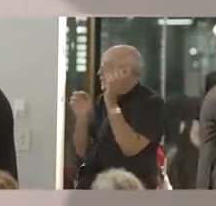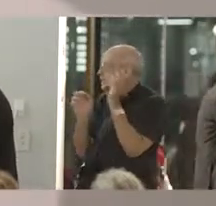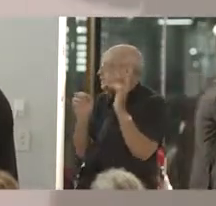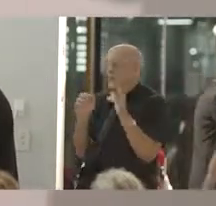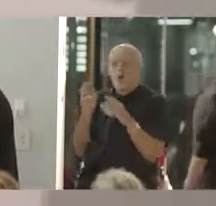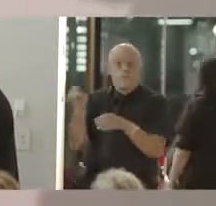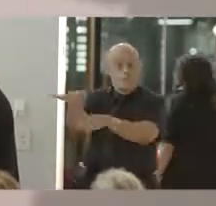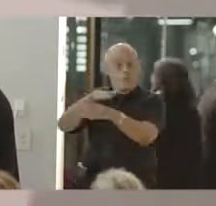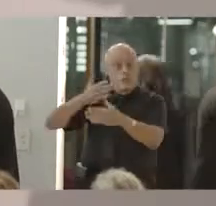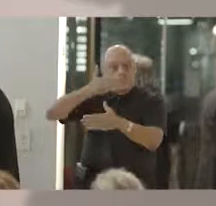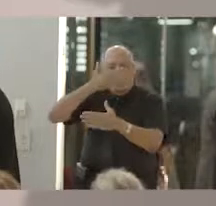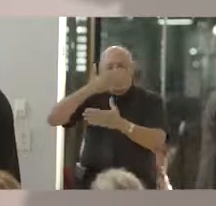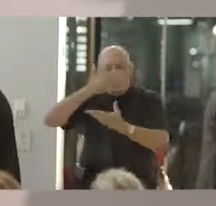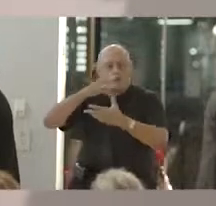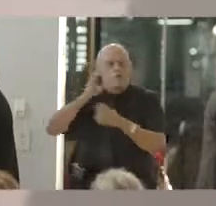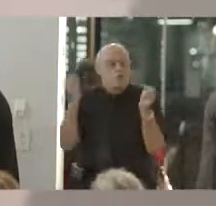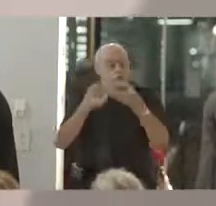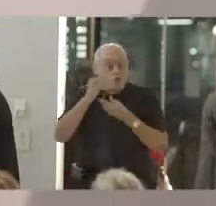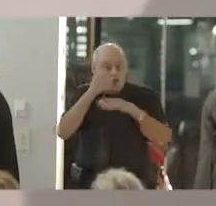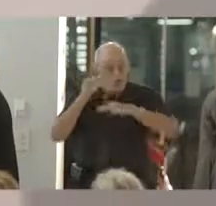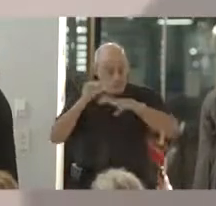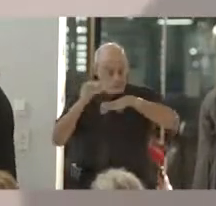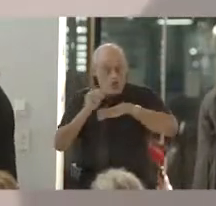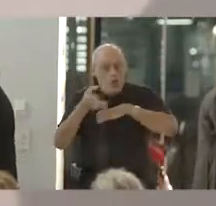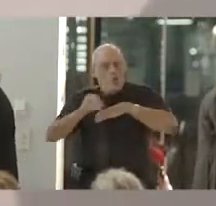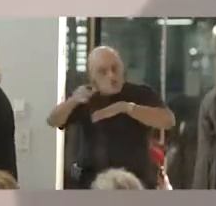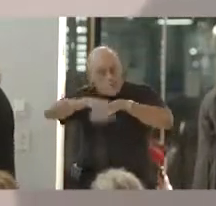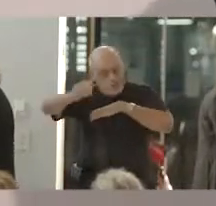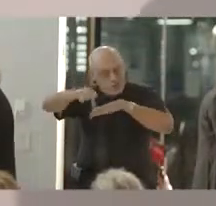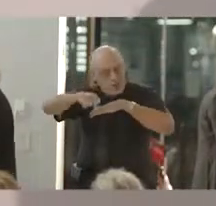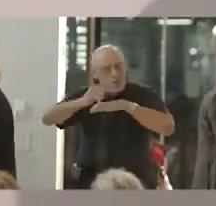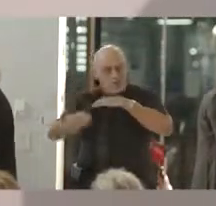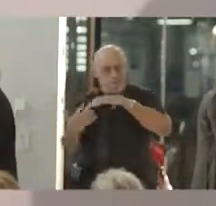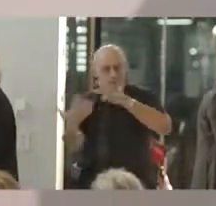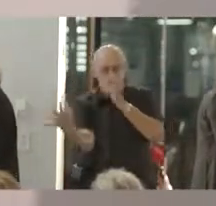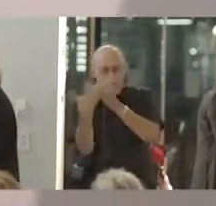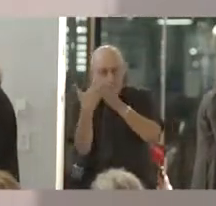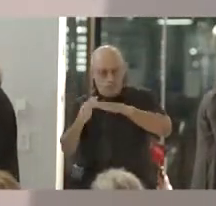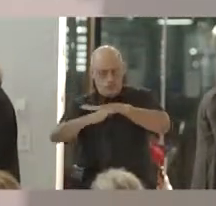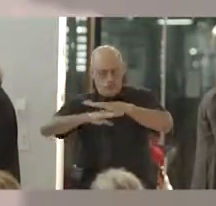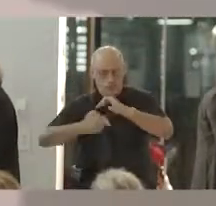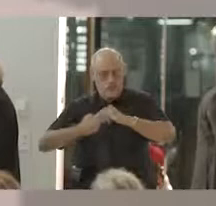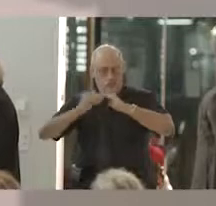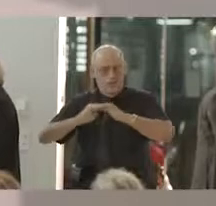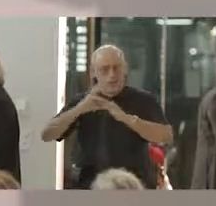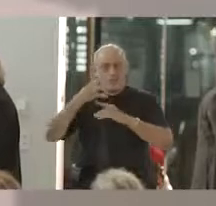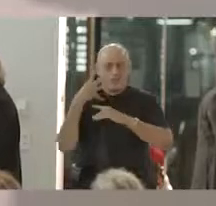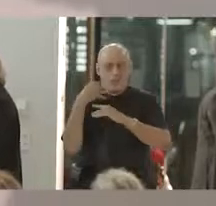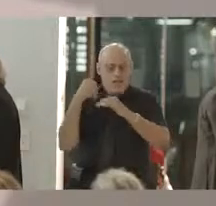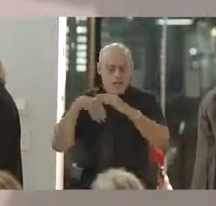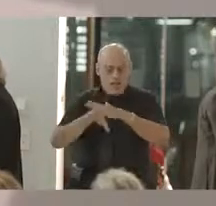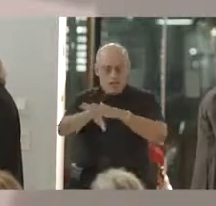The plaza in front of it, it needs to match into that height, right? Because you need to be able to pass from the inside to the